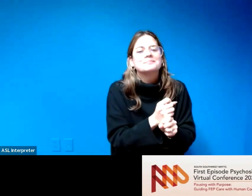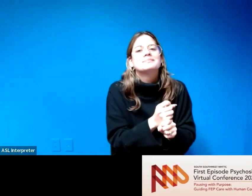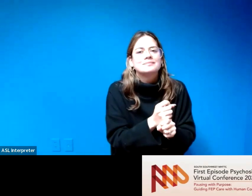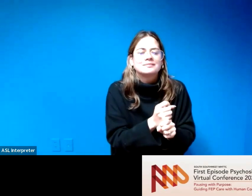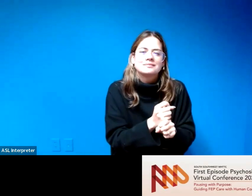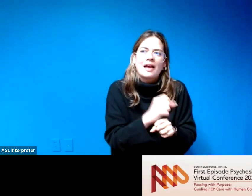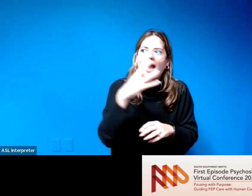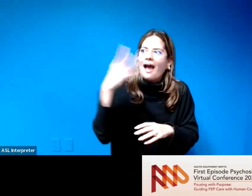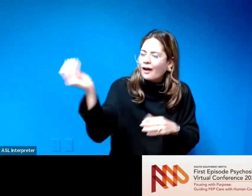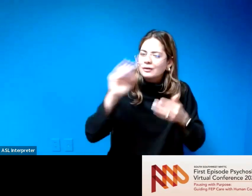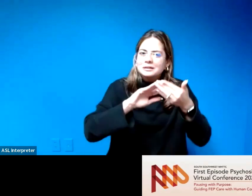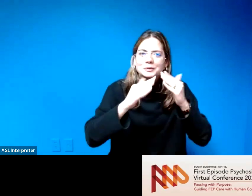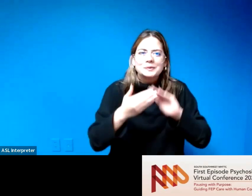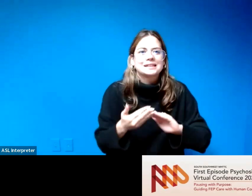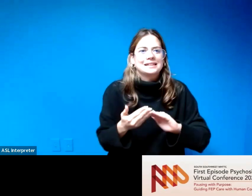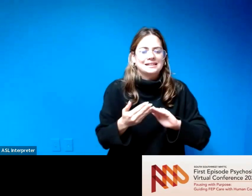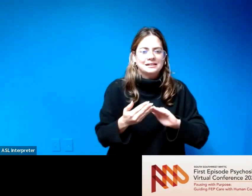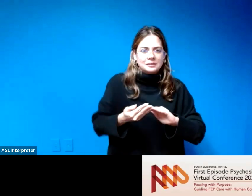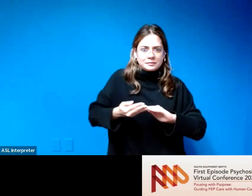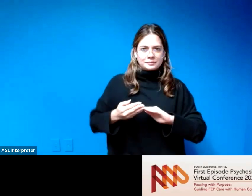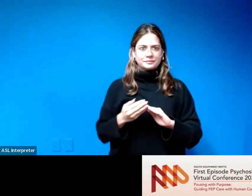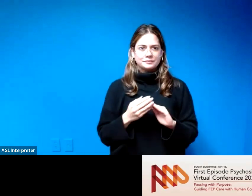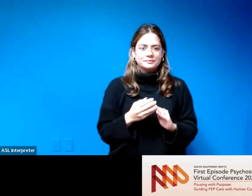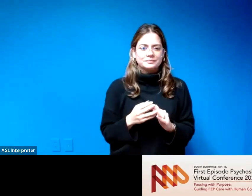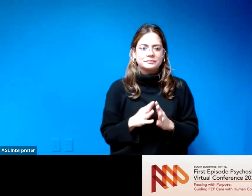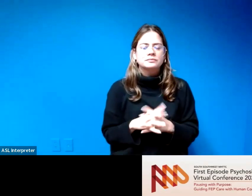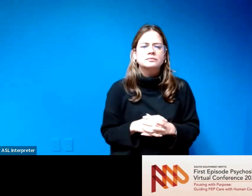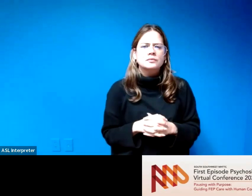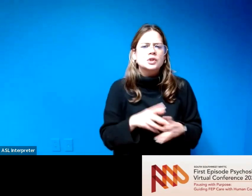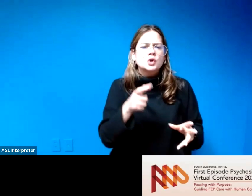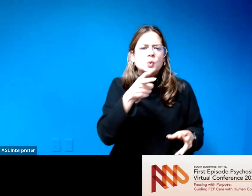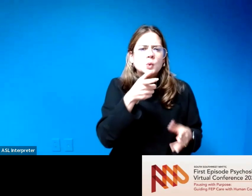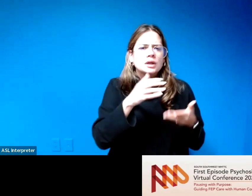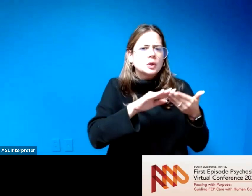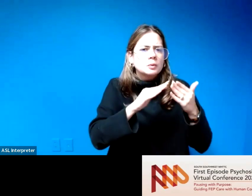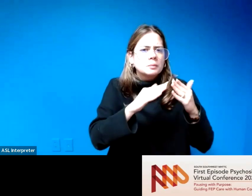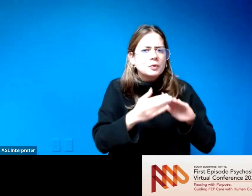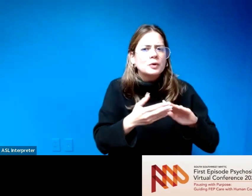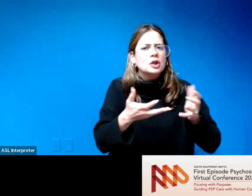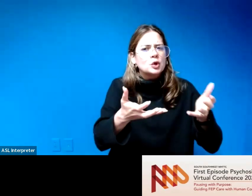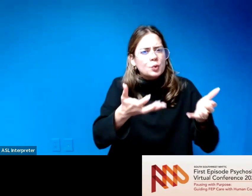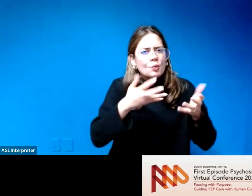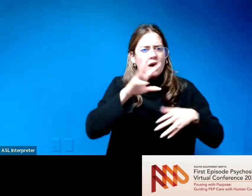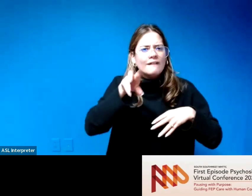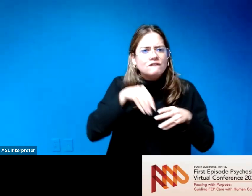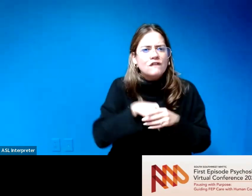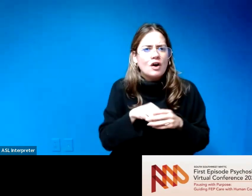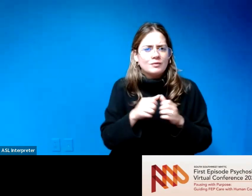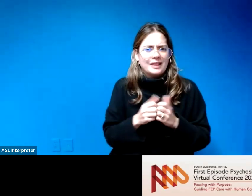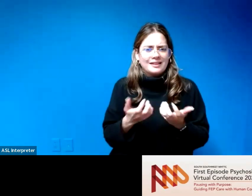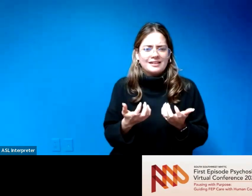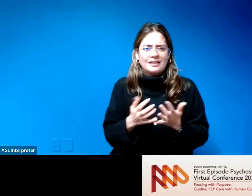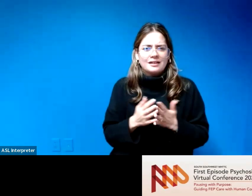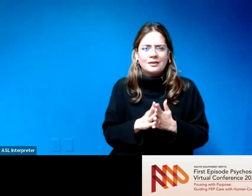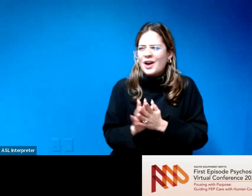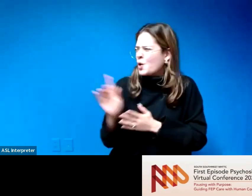the community. How do you think about who in the community you want to kind of engage with, or